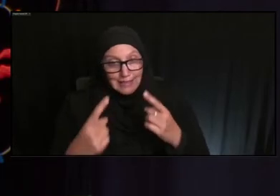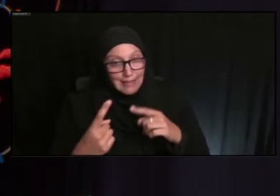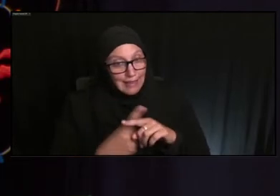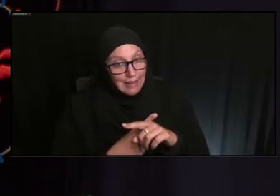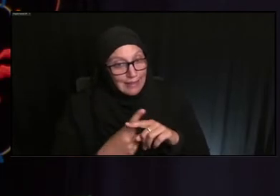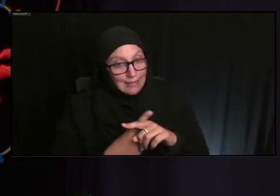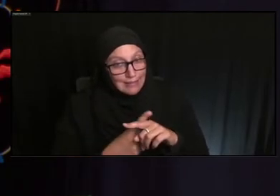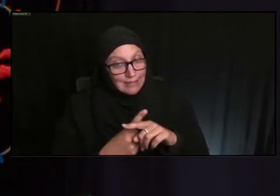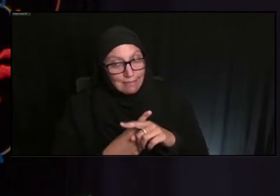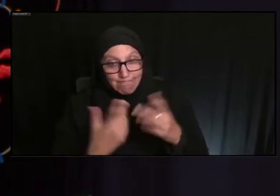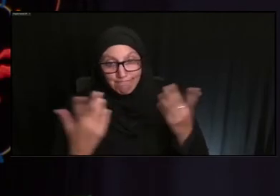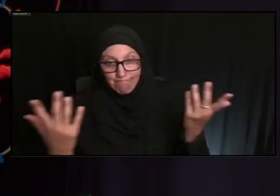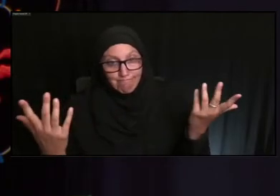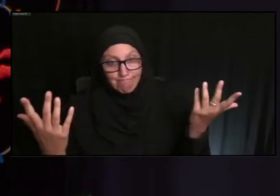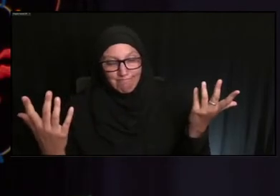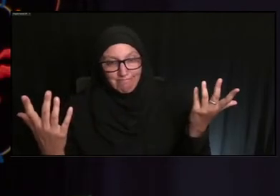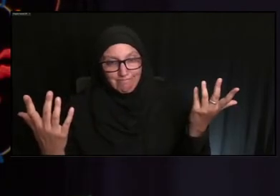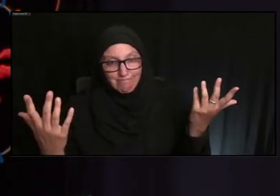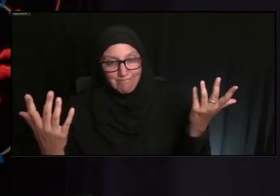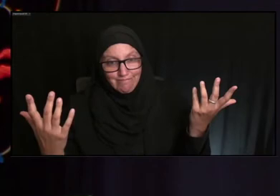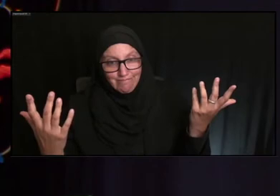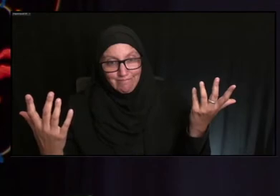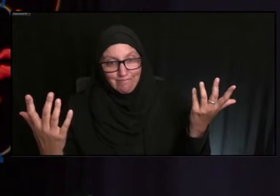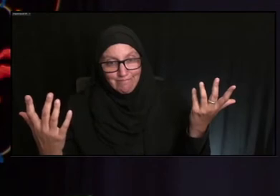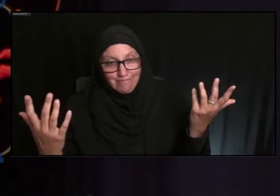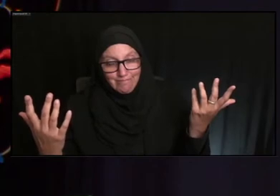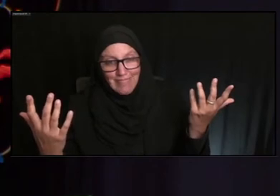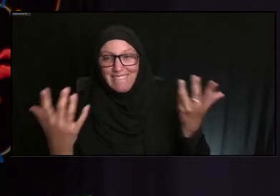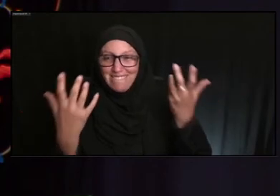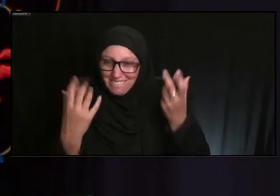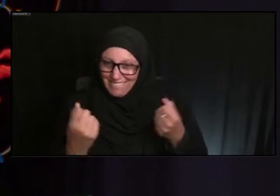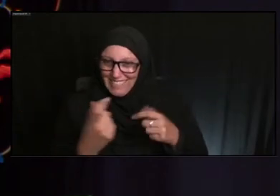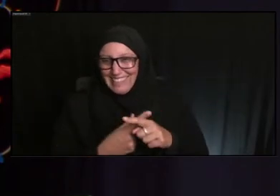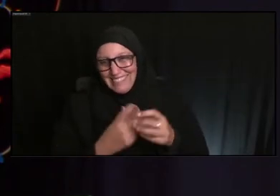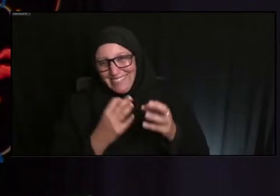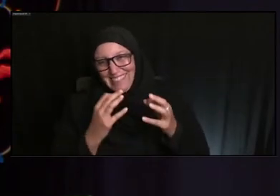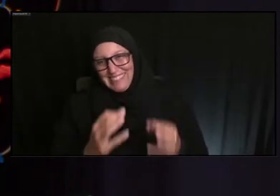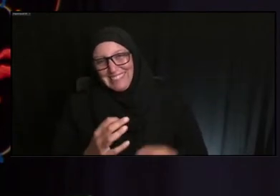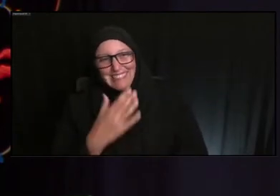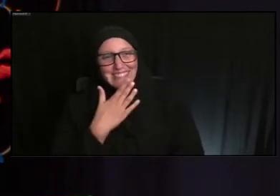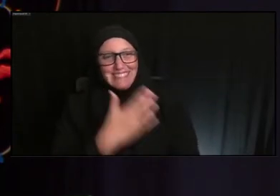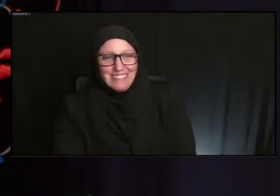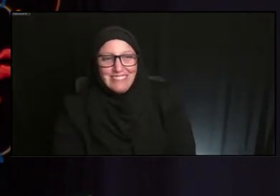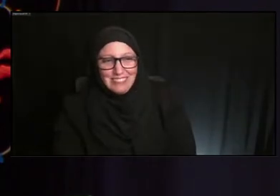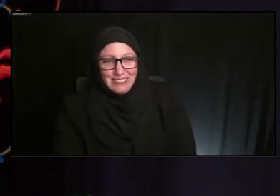See, Abid Ali, mate. See, thanks to him, we have it in English. In it,